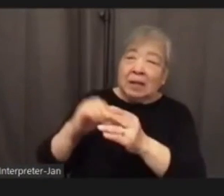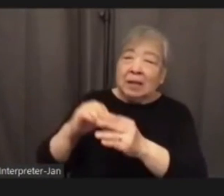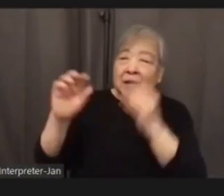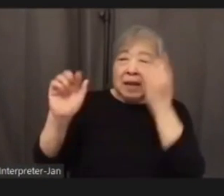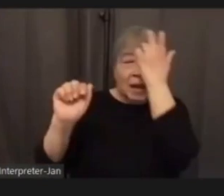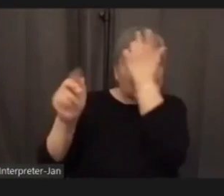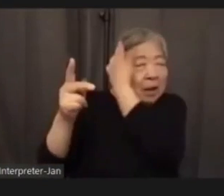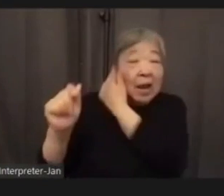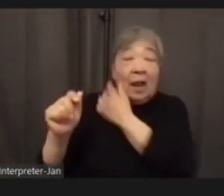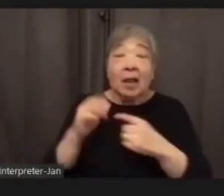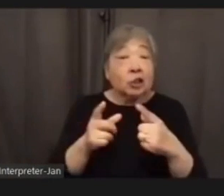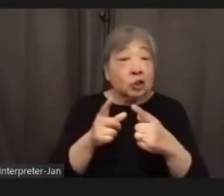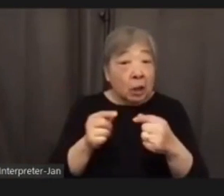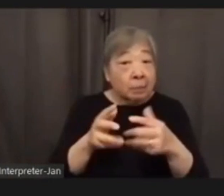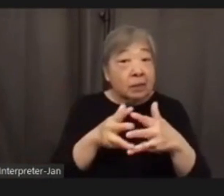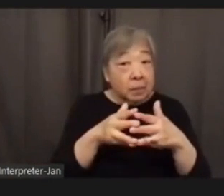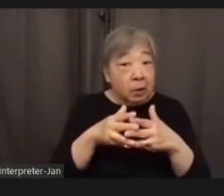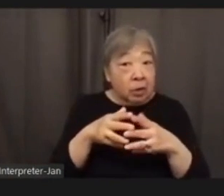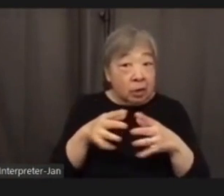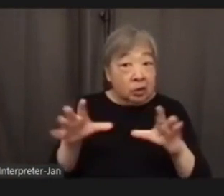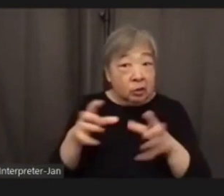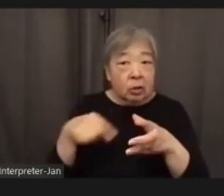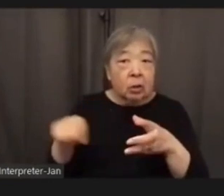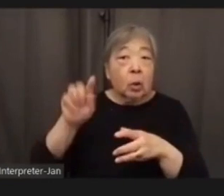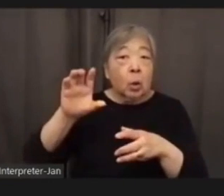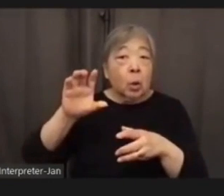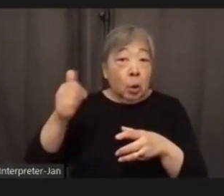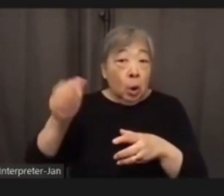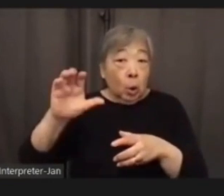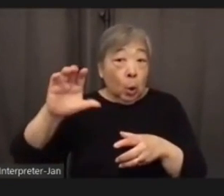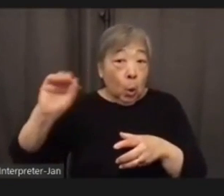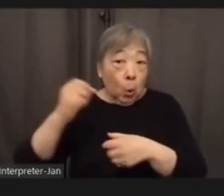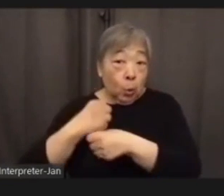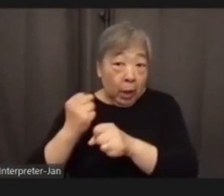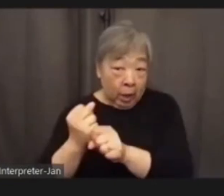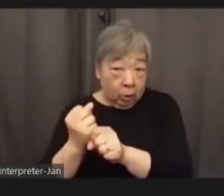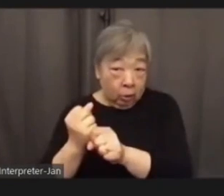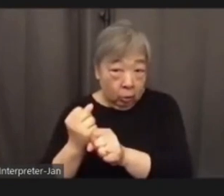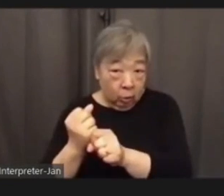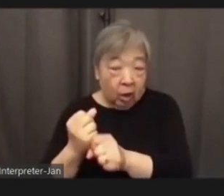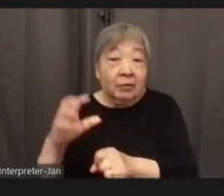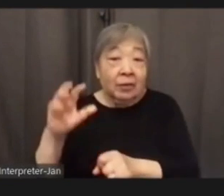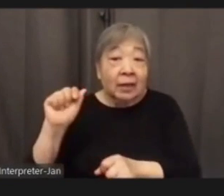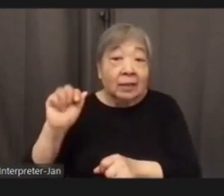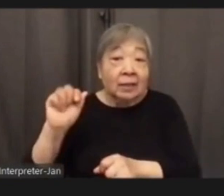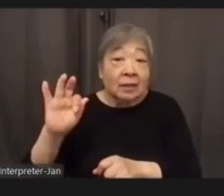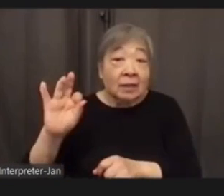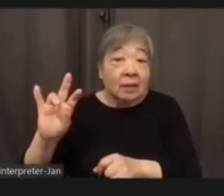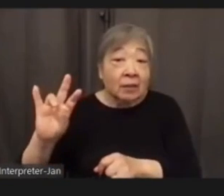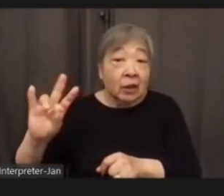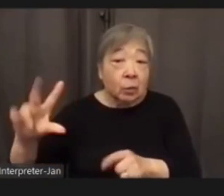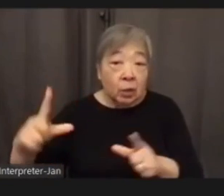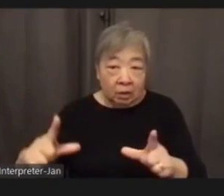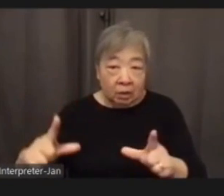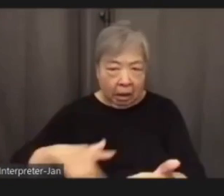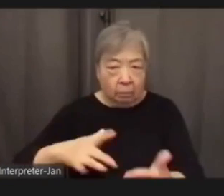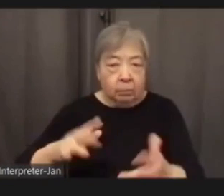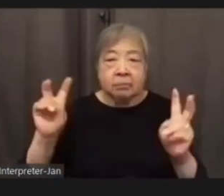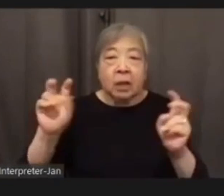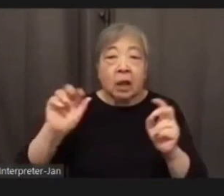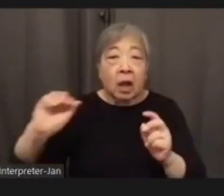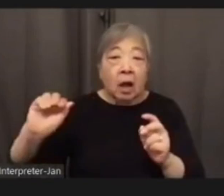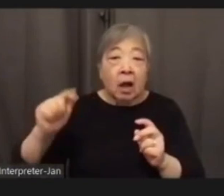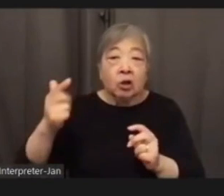American and Japanese American circles. She's one of the co-creators of the iconic 1973 album, A Grain of